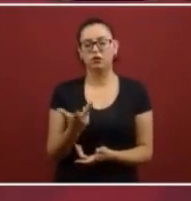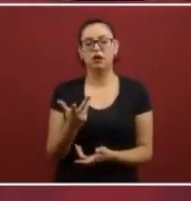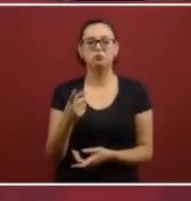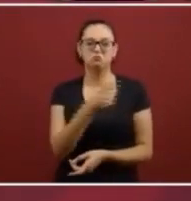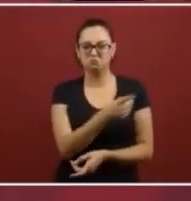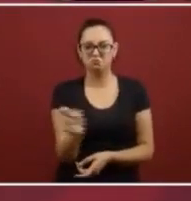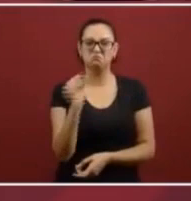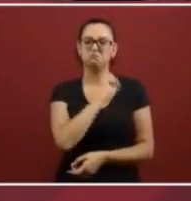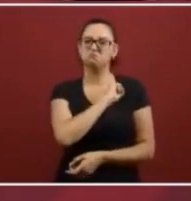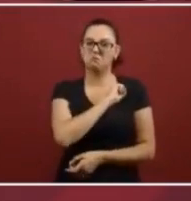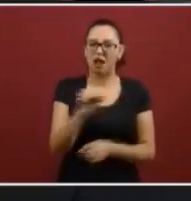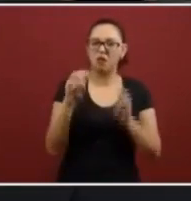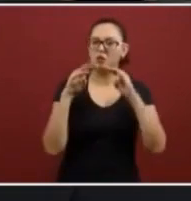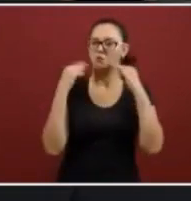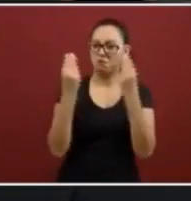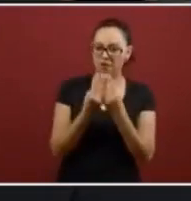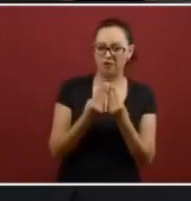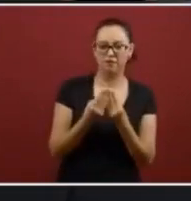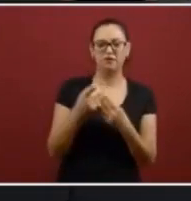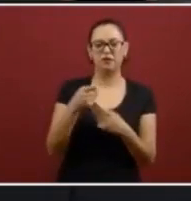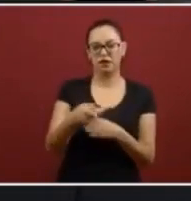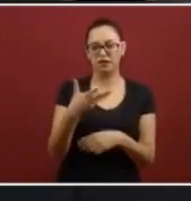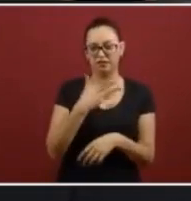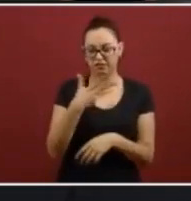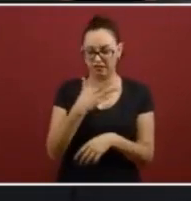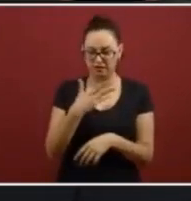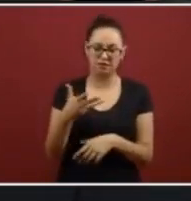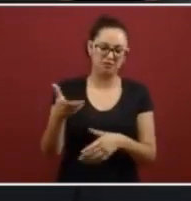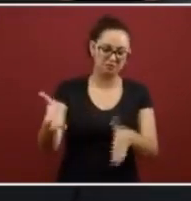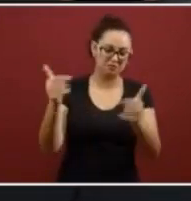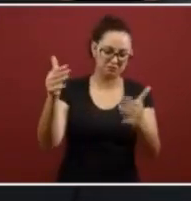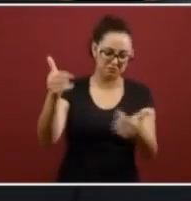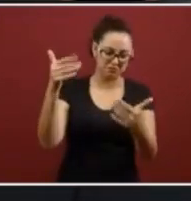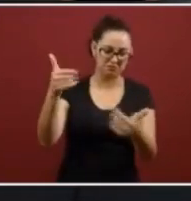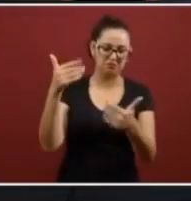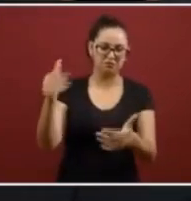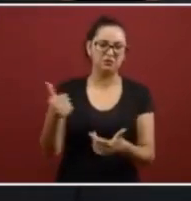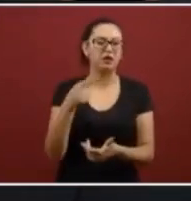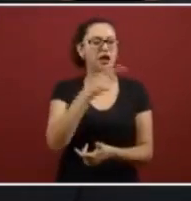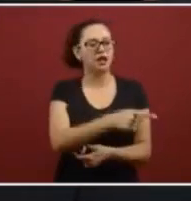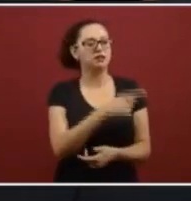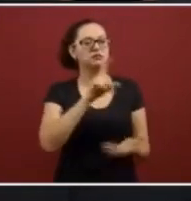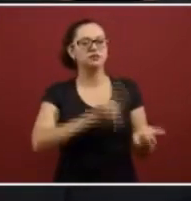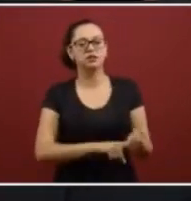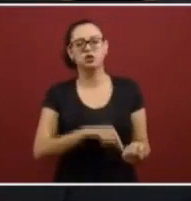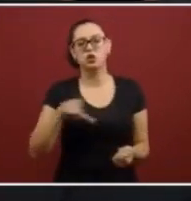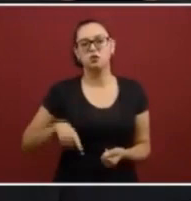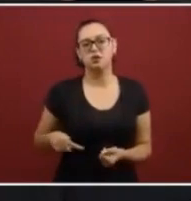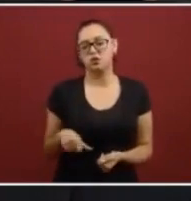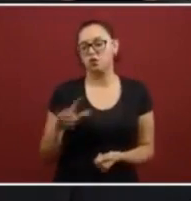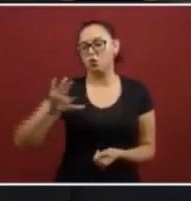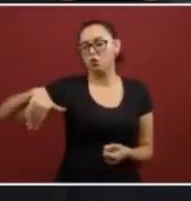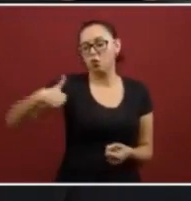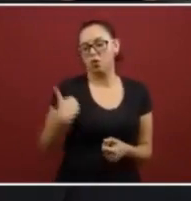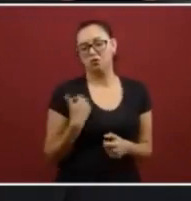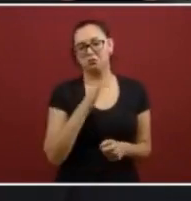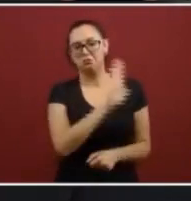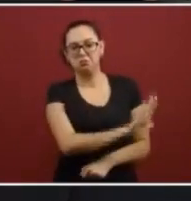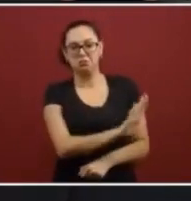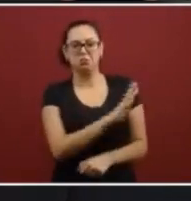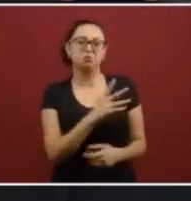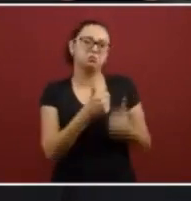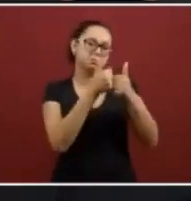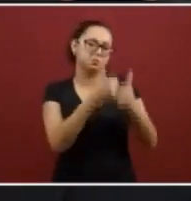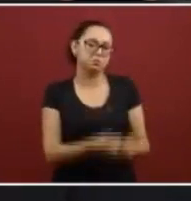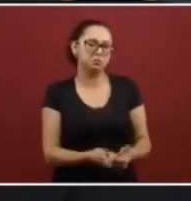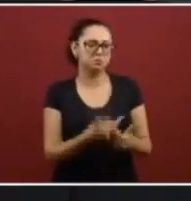organizada, So pero que otra these vez están have pues, been almacenadas, están liquid en bóvedas y no tienen un destino